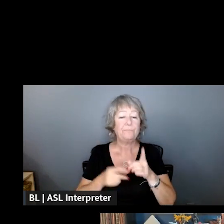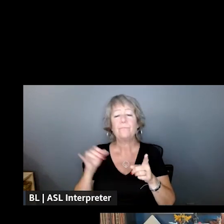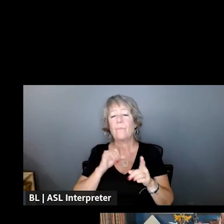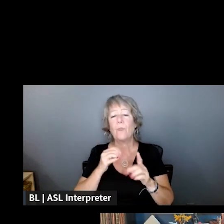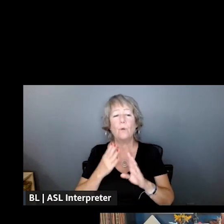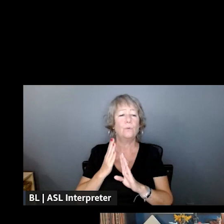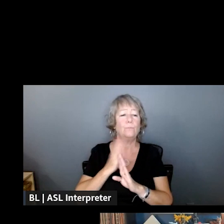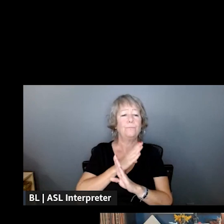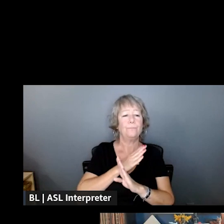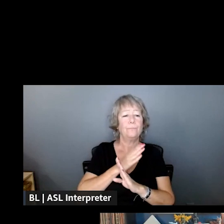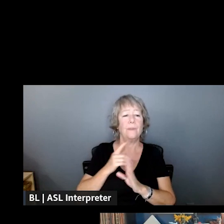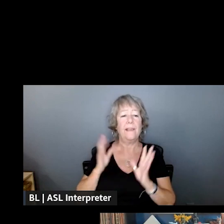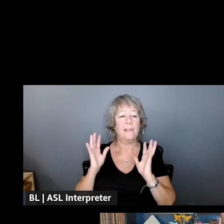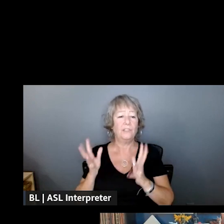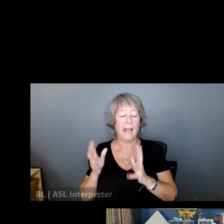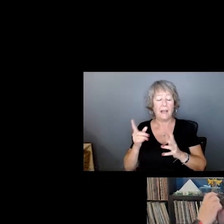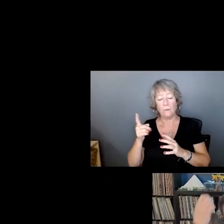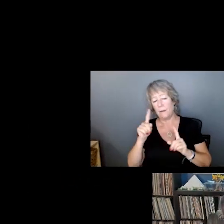on